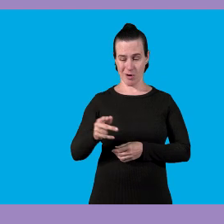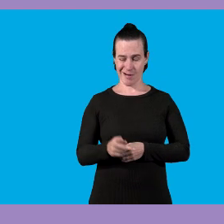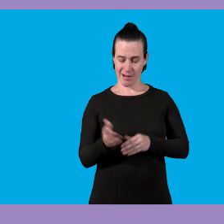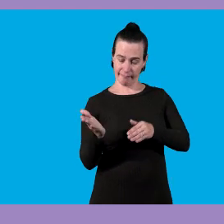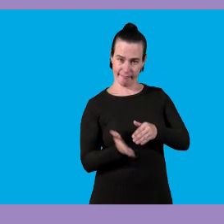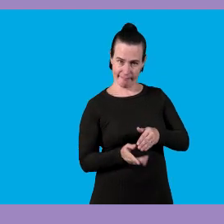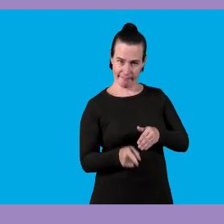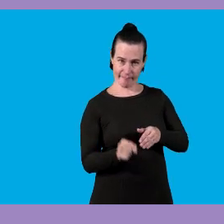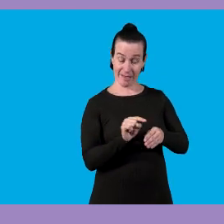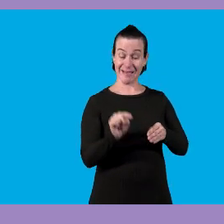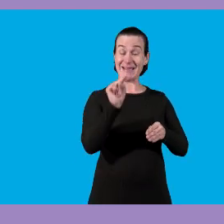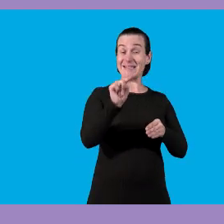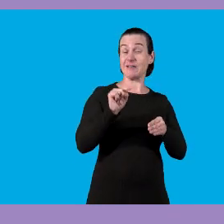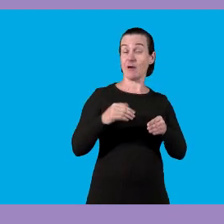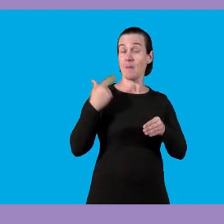JK